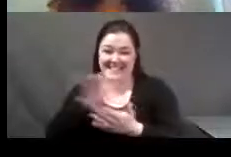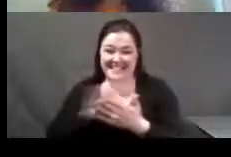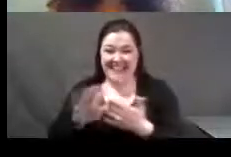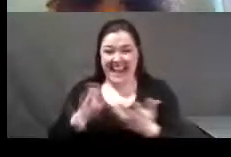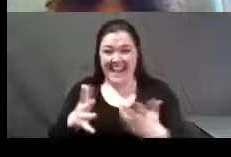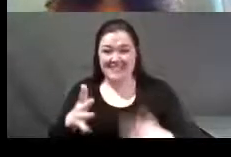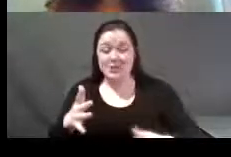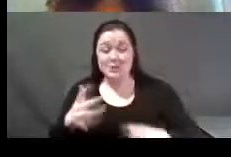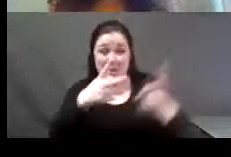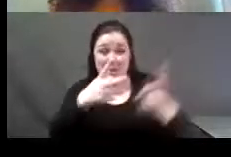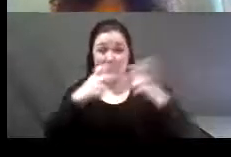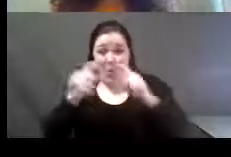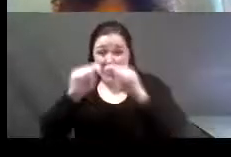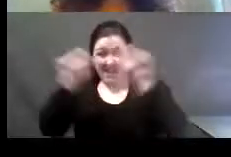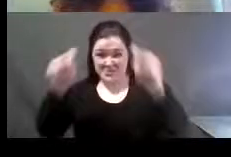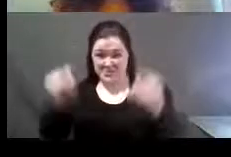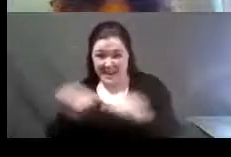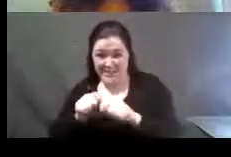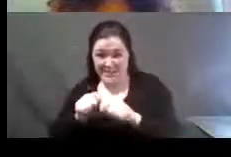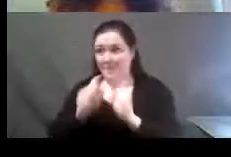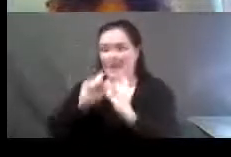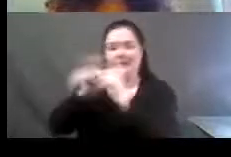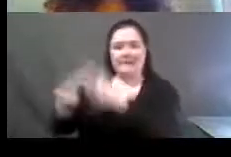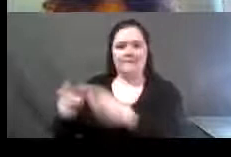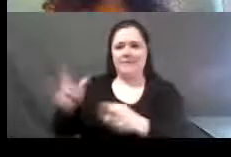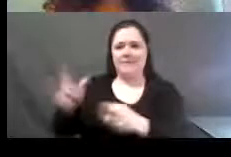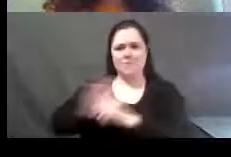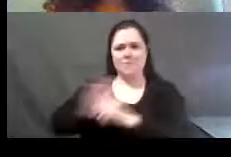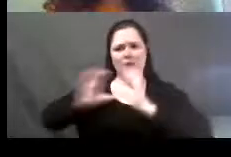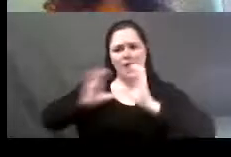transcript and give people the conversation. I mean, maybe